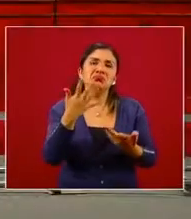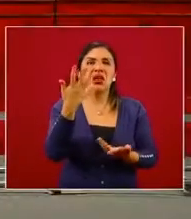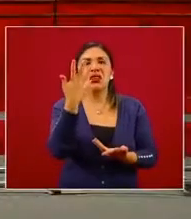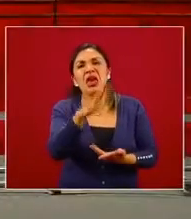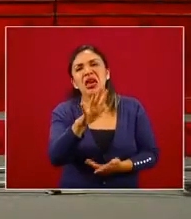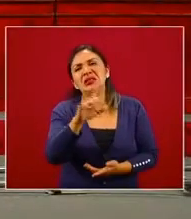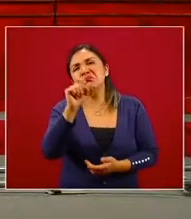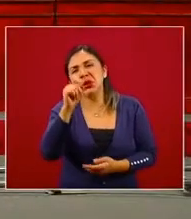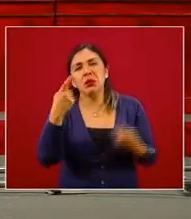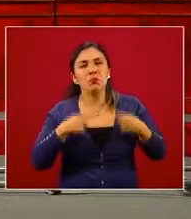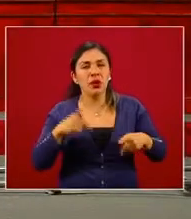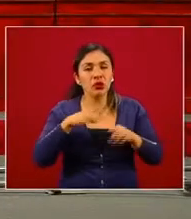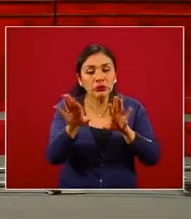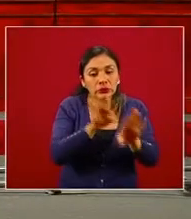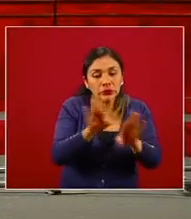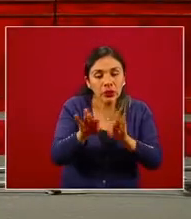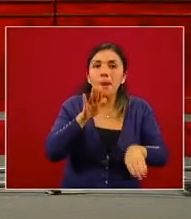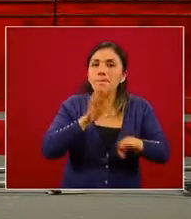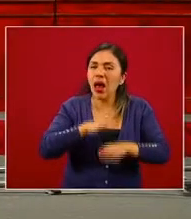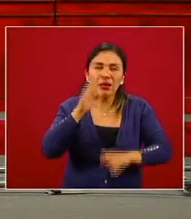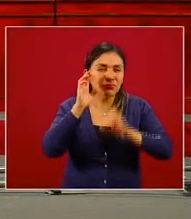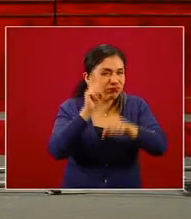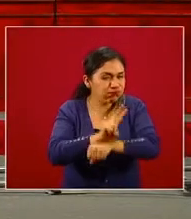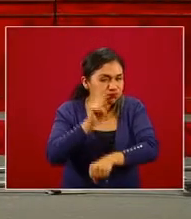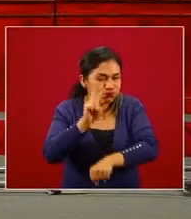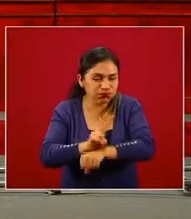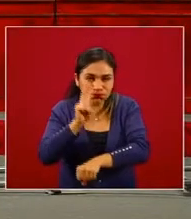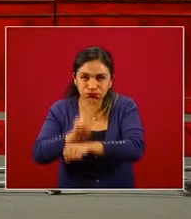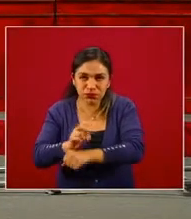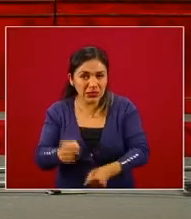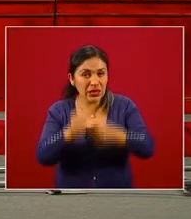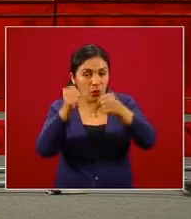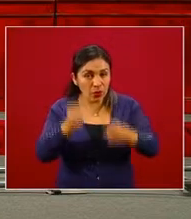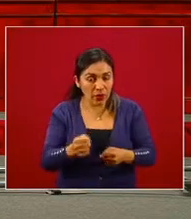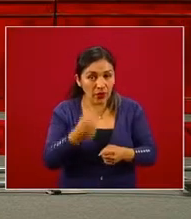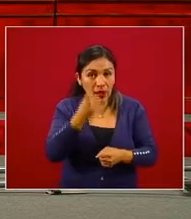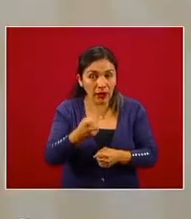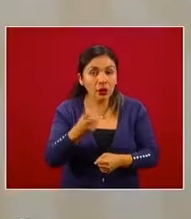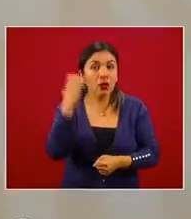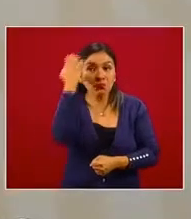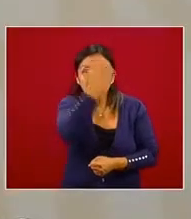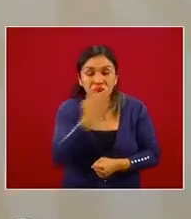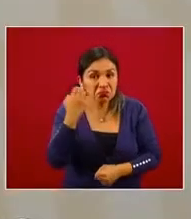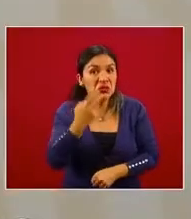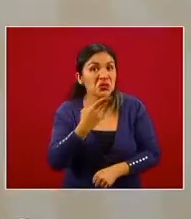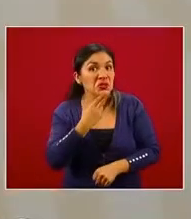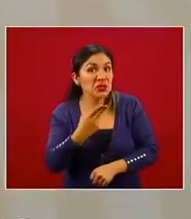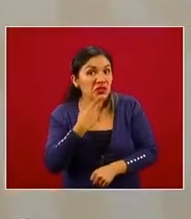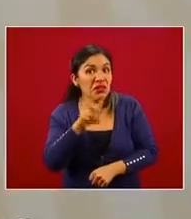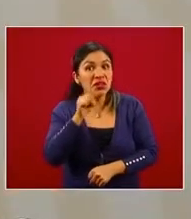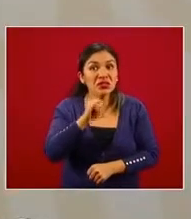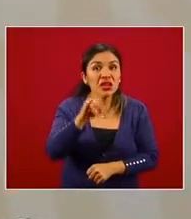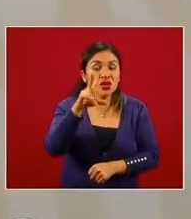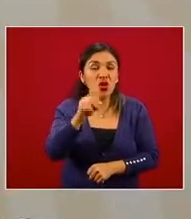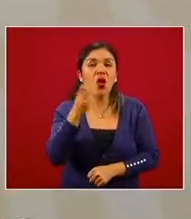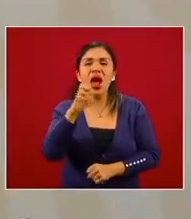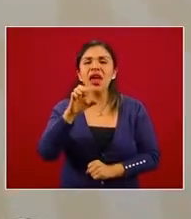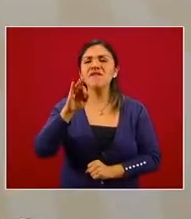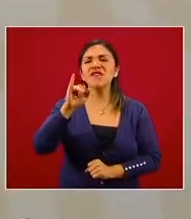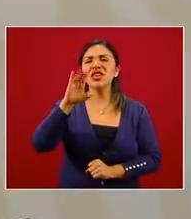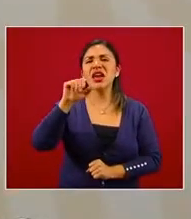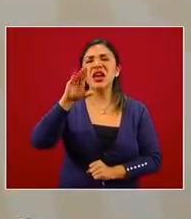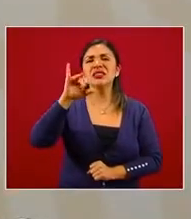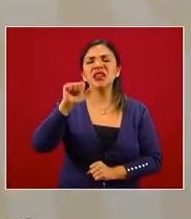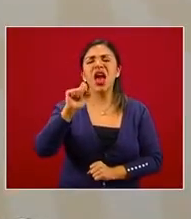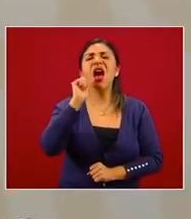safe. Then we go on to testing dozens of people, and we see if it's safe, and we see if there is efficacy.